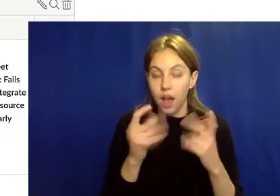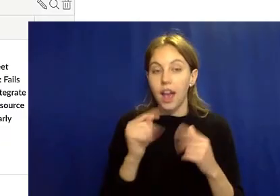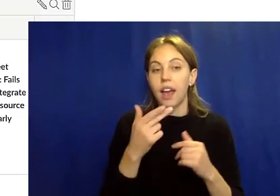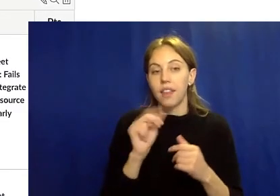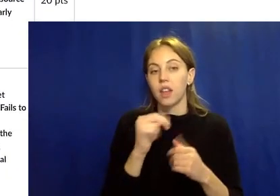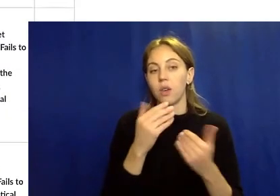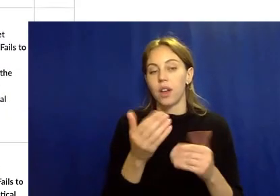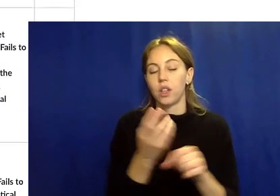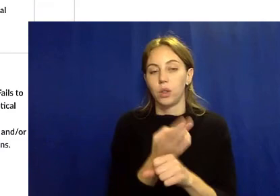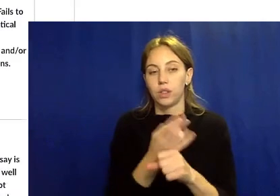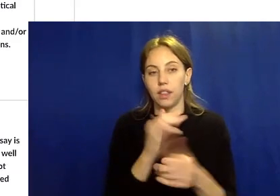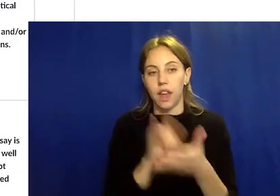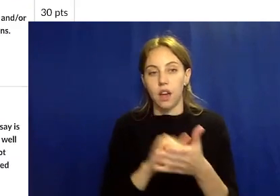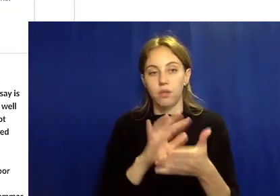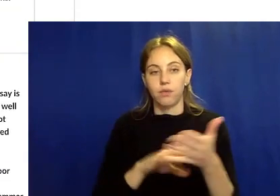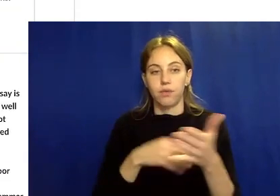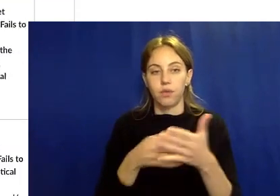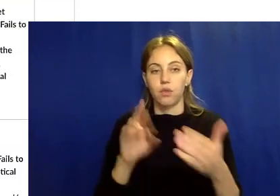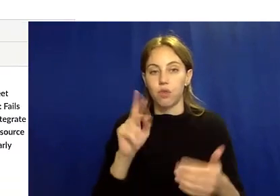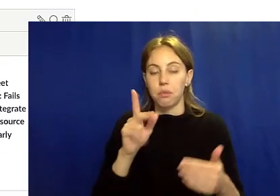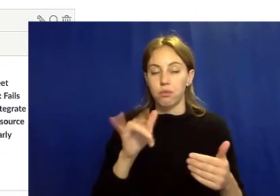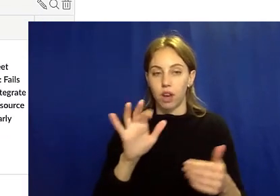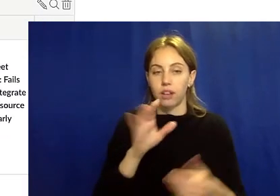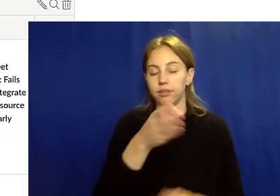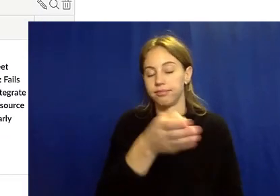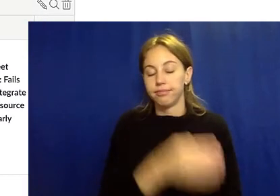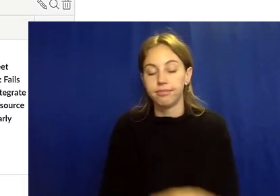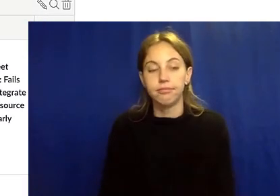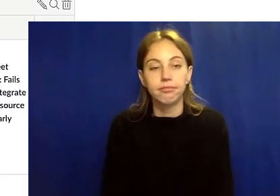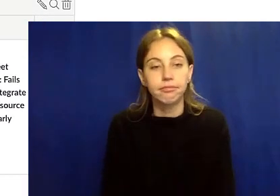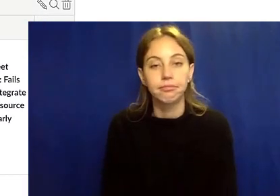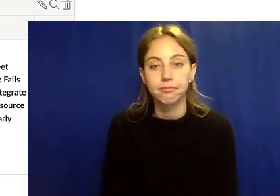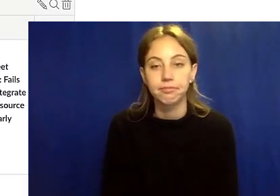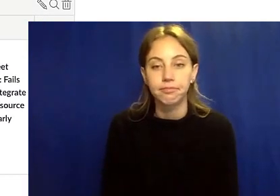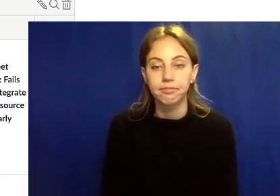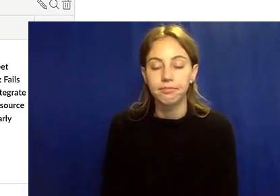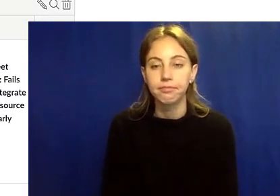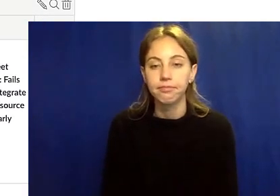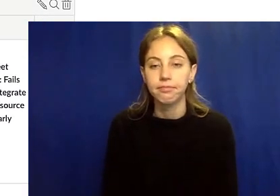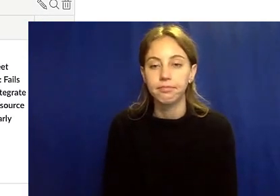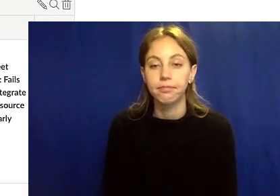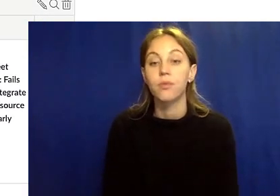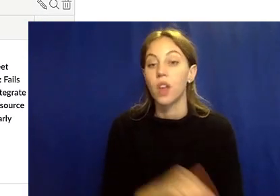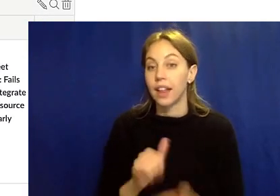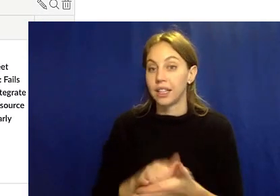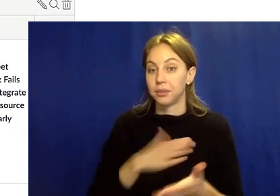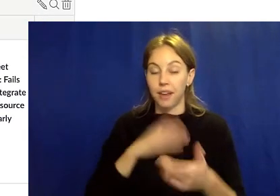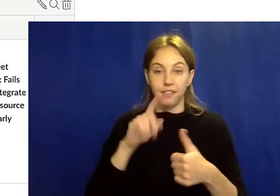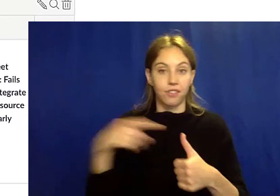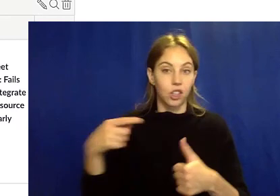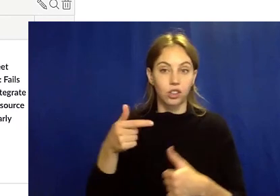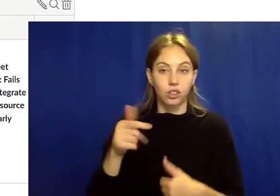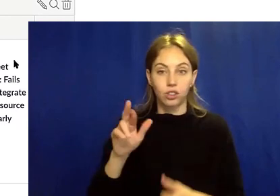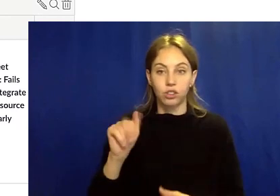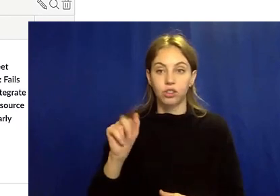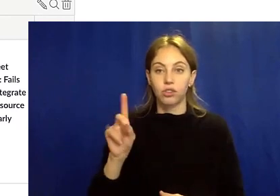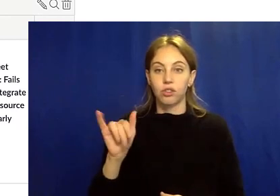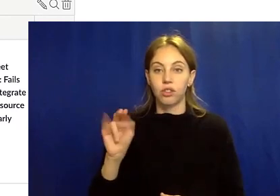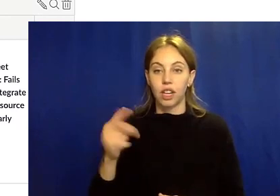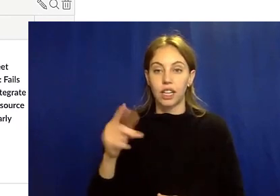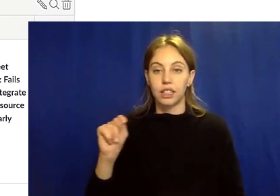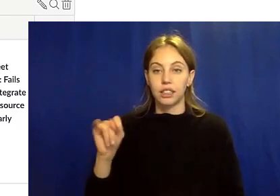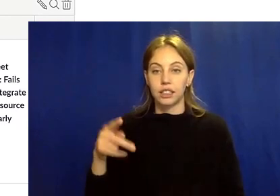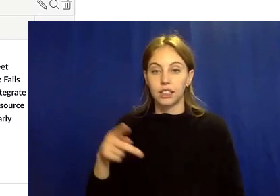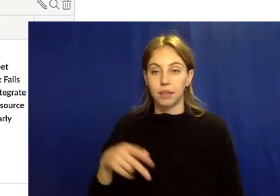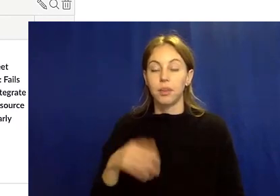rubric, and now you've got the full rubric there. Okay, so that's my number one grading tip for you, is that